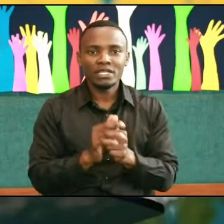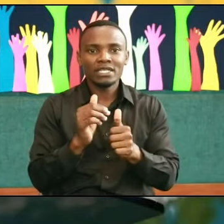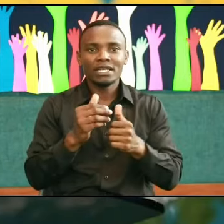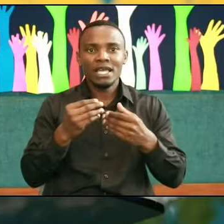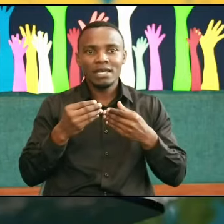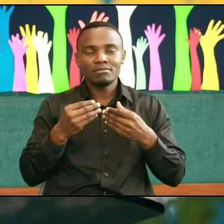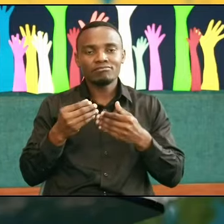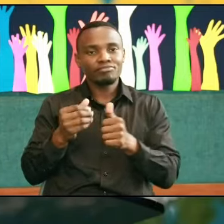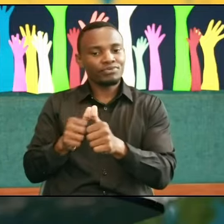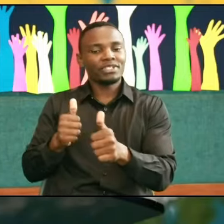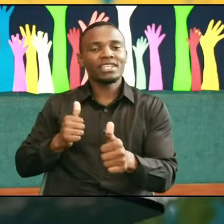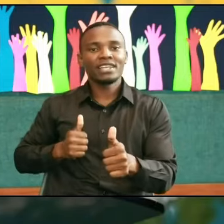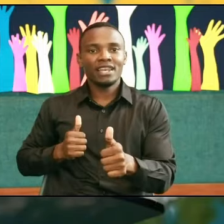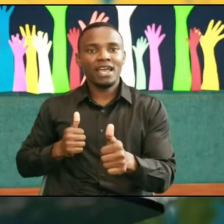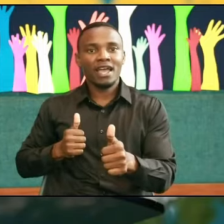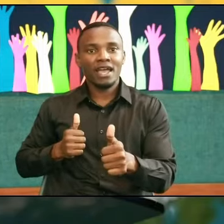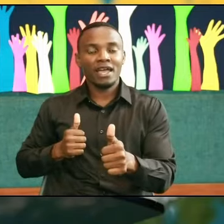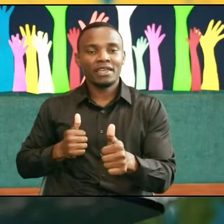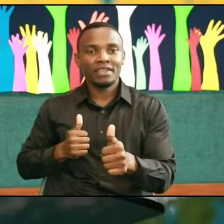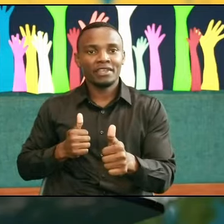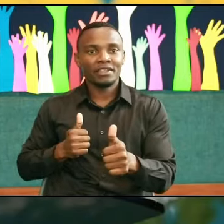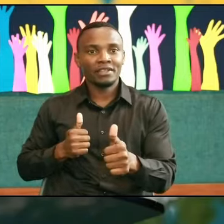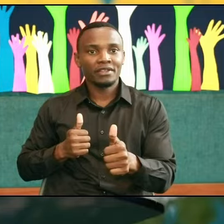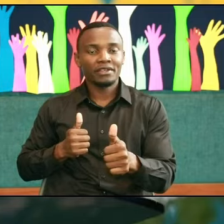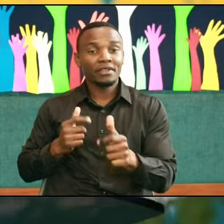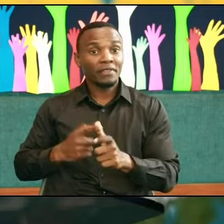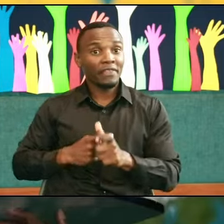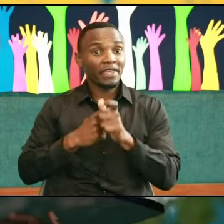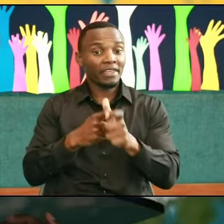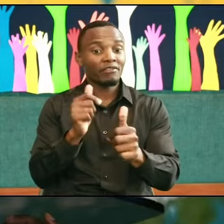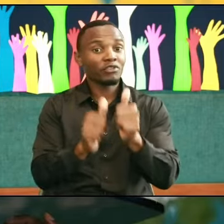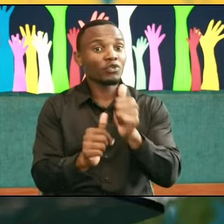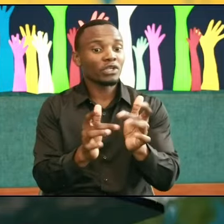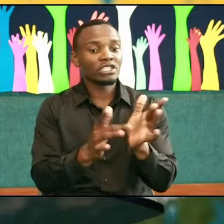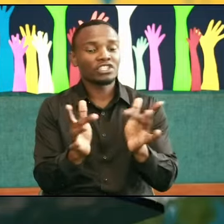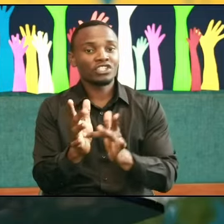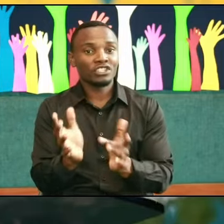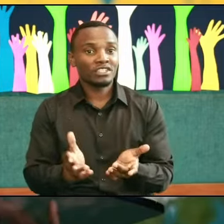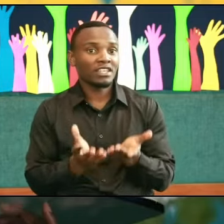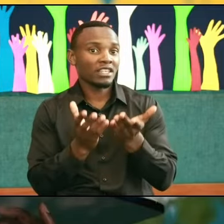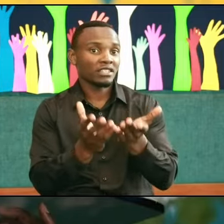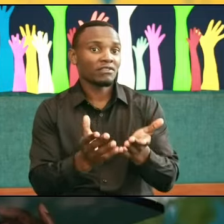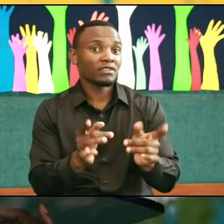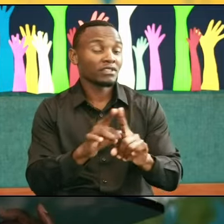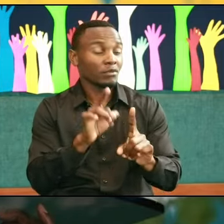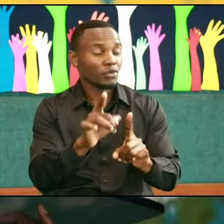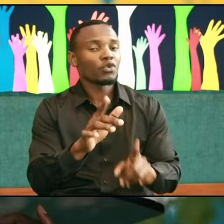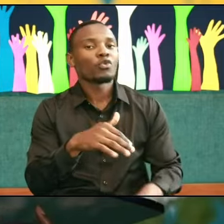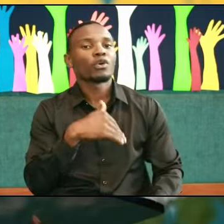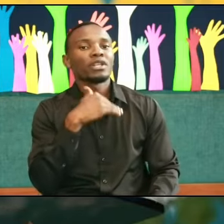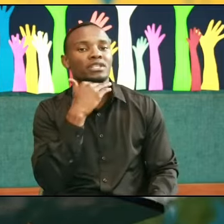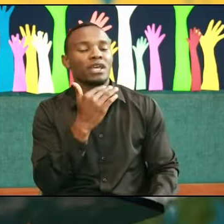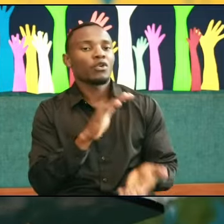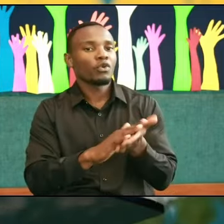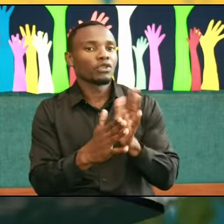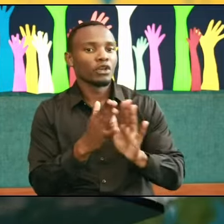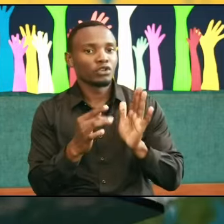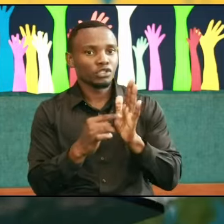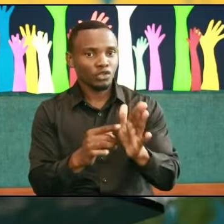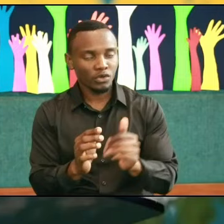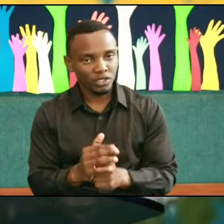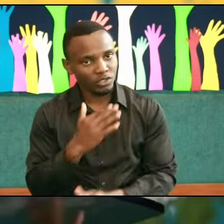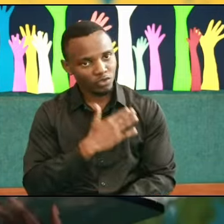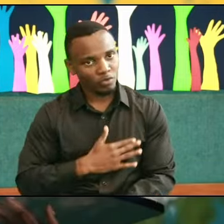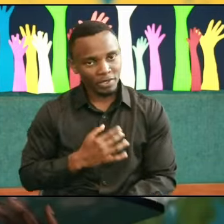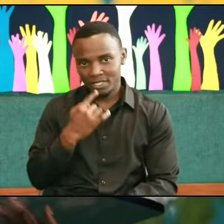world the great treasure that God has put in you. And you are going to die with that. So turn over to somebody